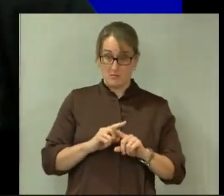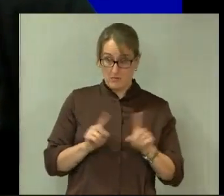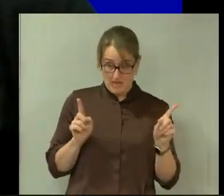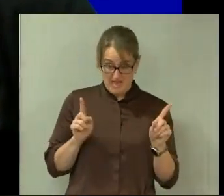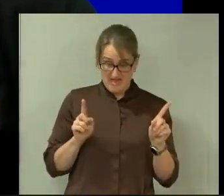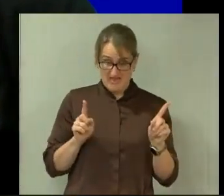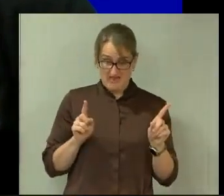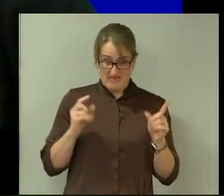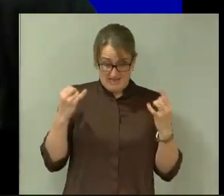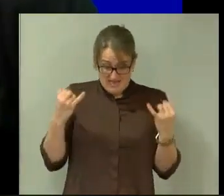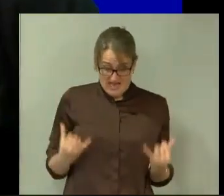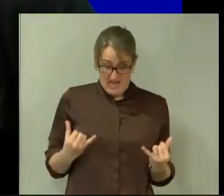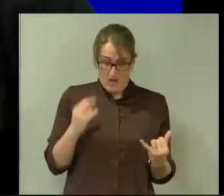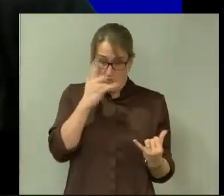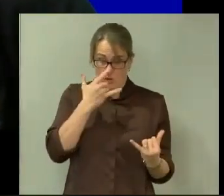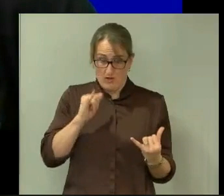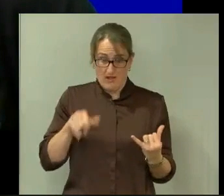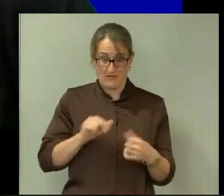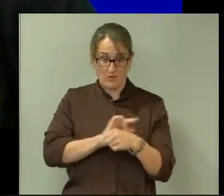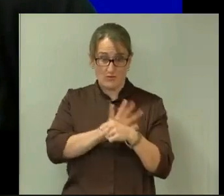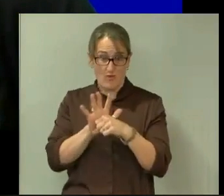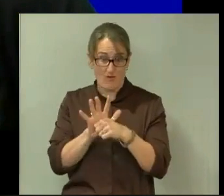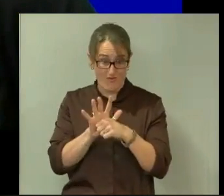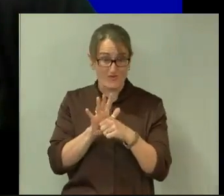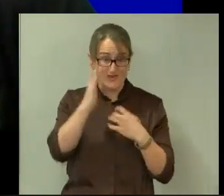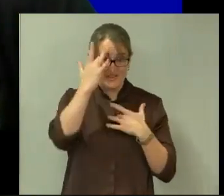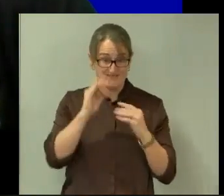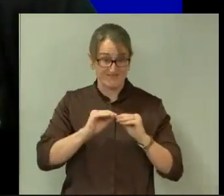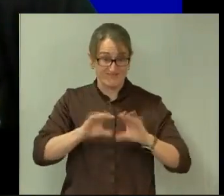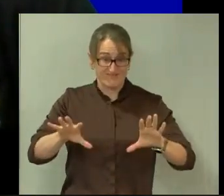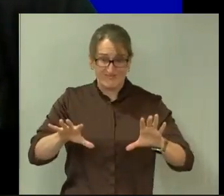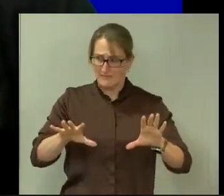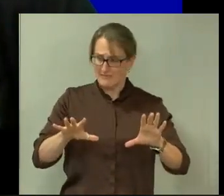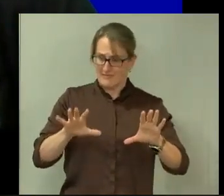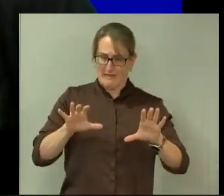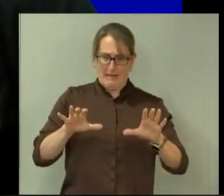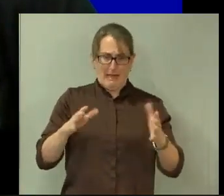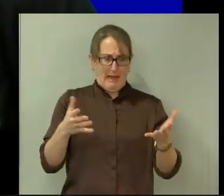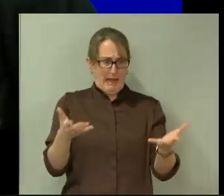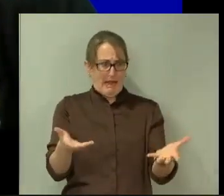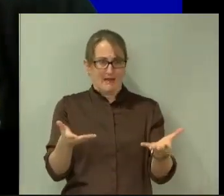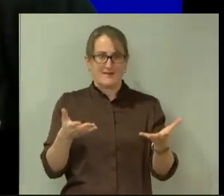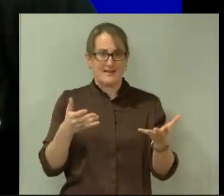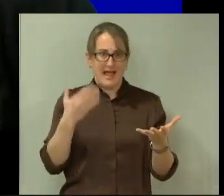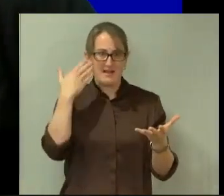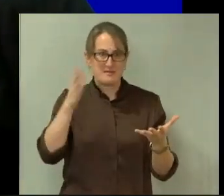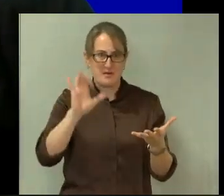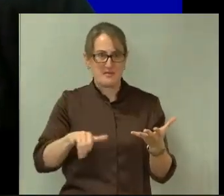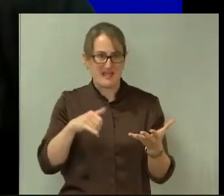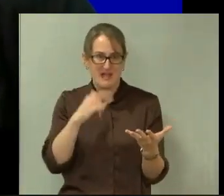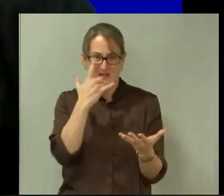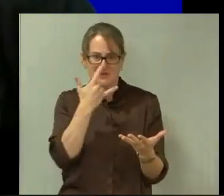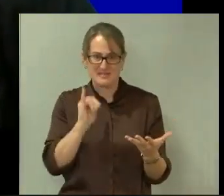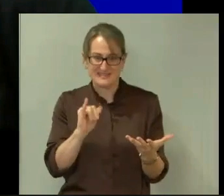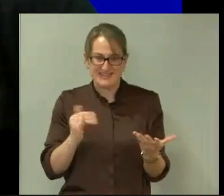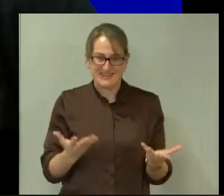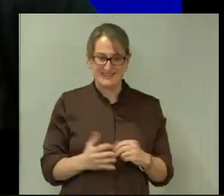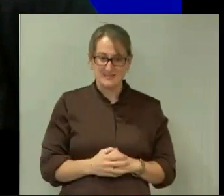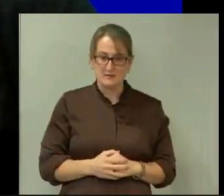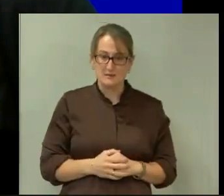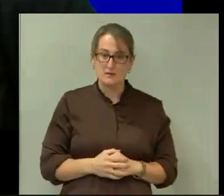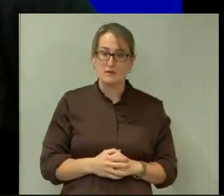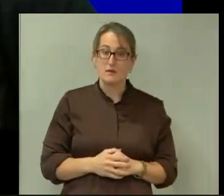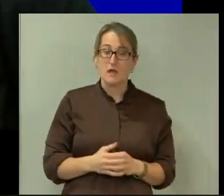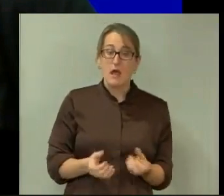this, in the era of COVID-19. We currently, I know how much supplies